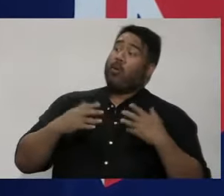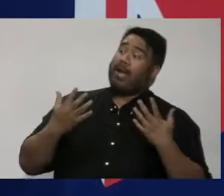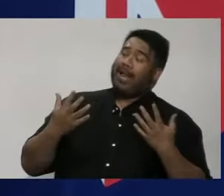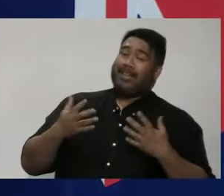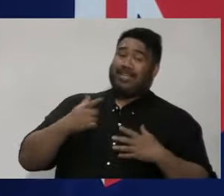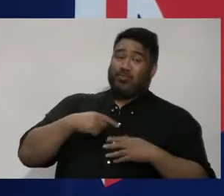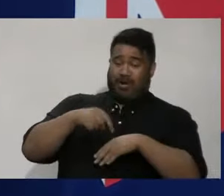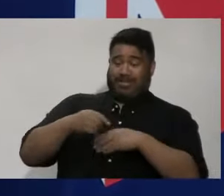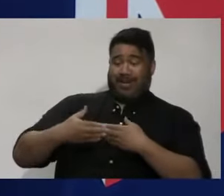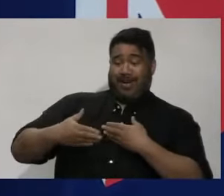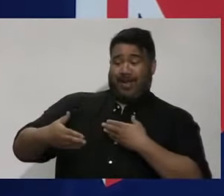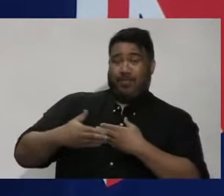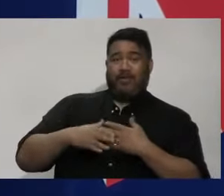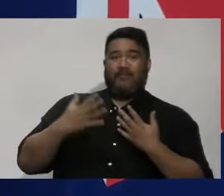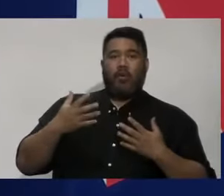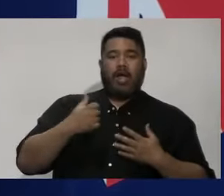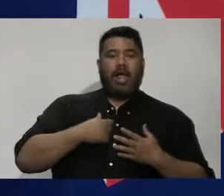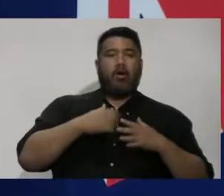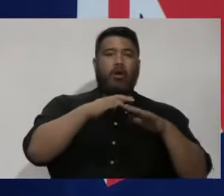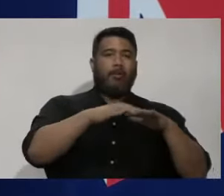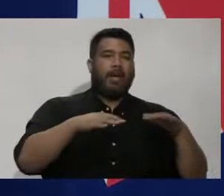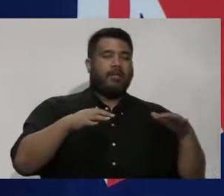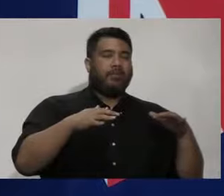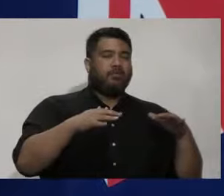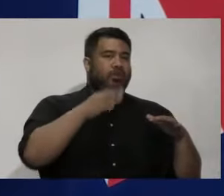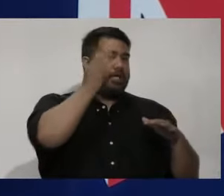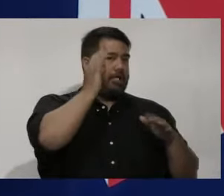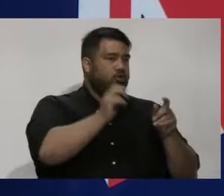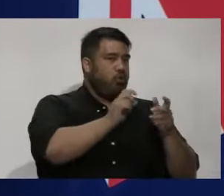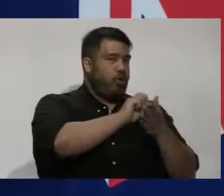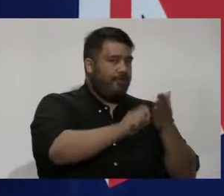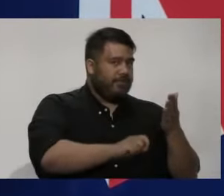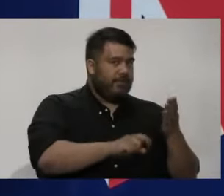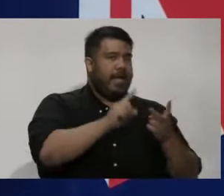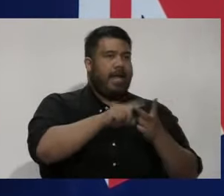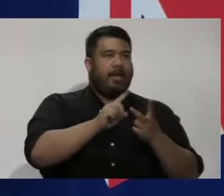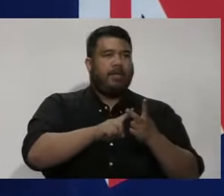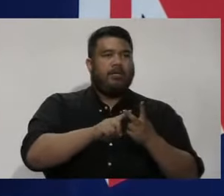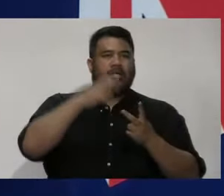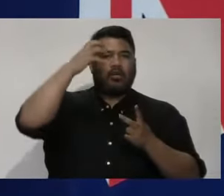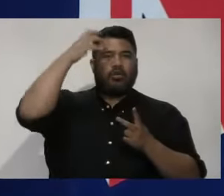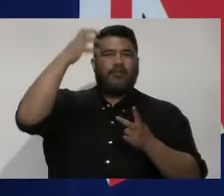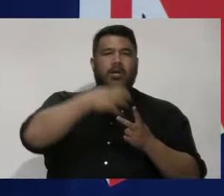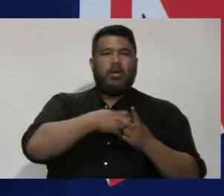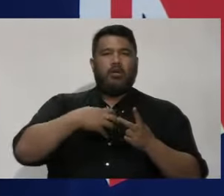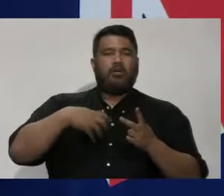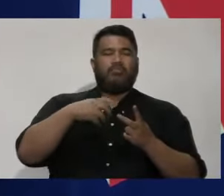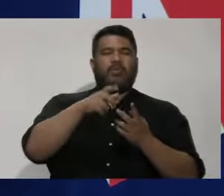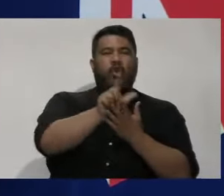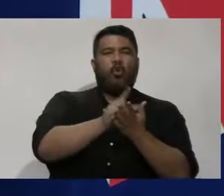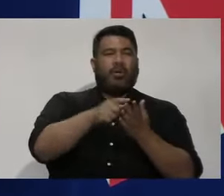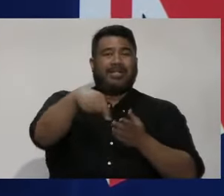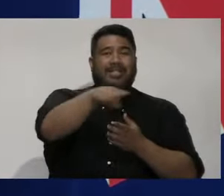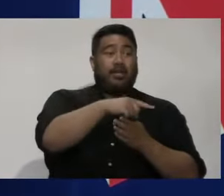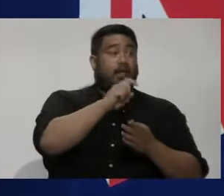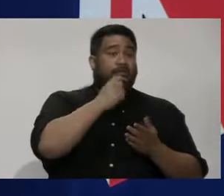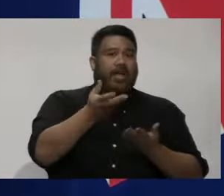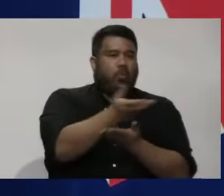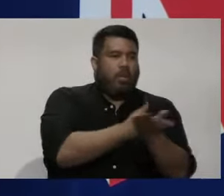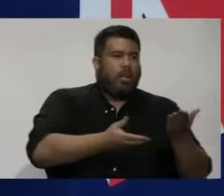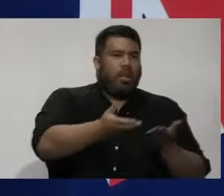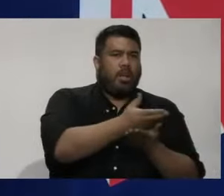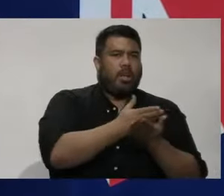and also for the Parliamentary Council Office to draft the orders. That will then help us with any issues around liability